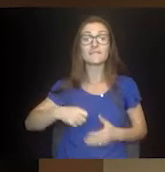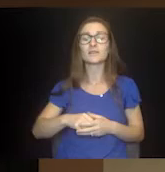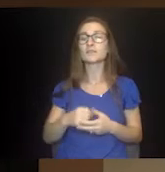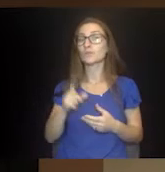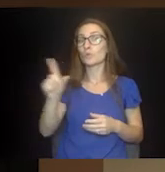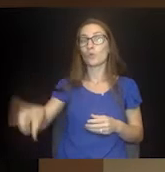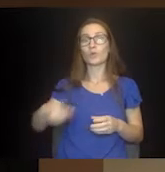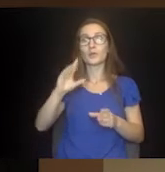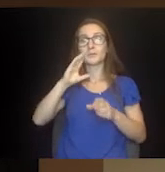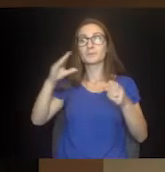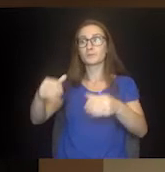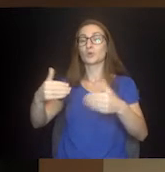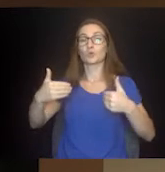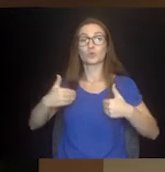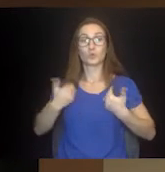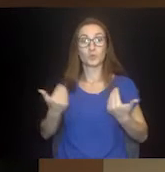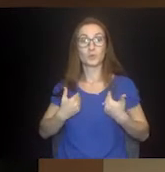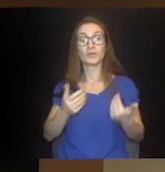strictly for youth.